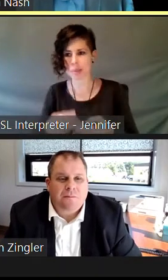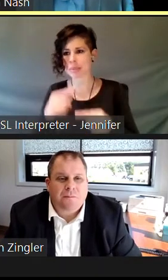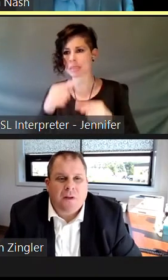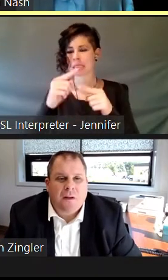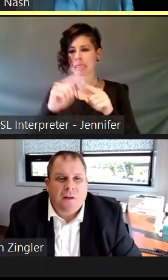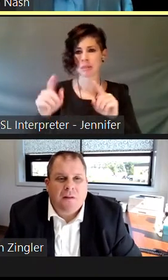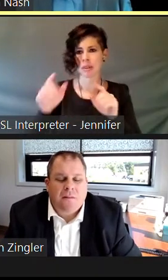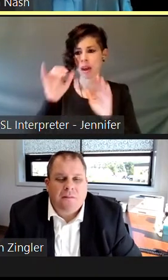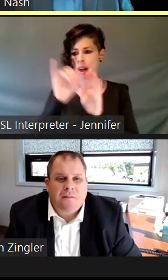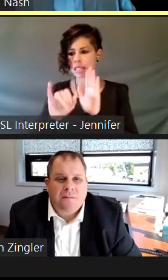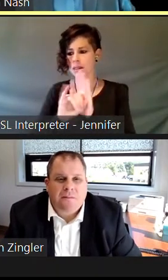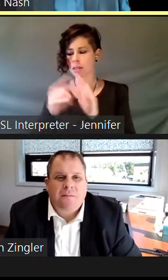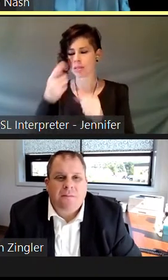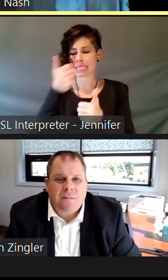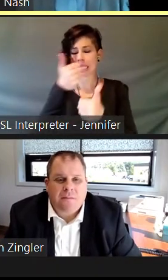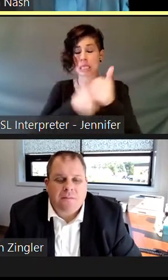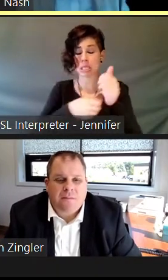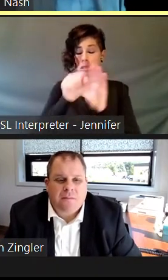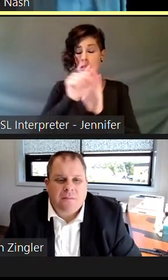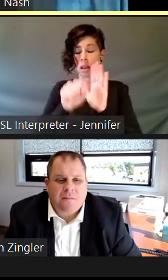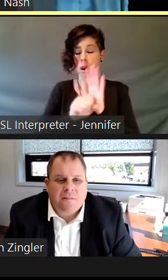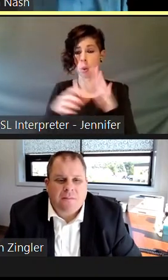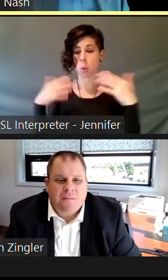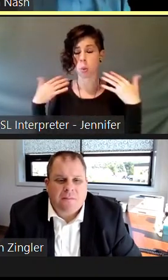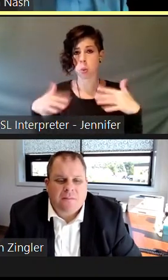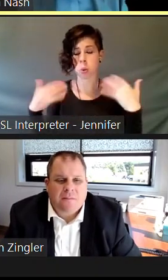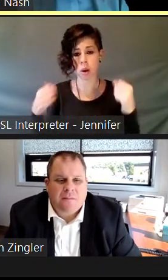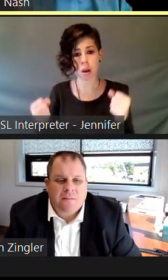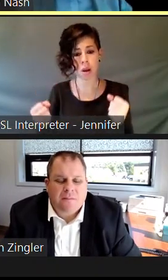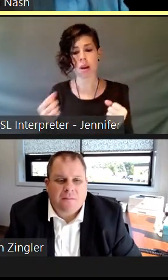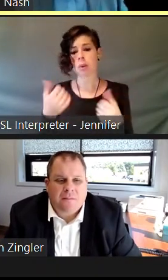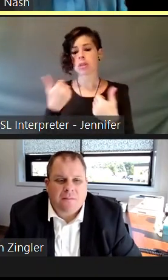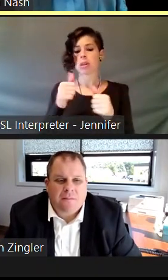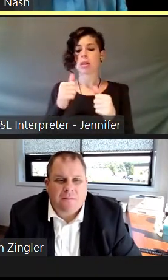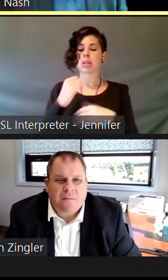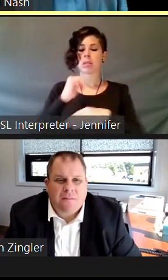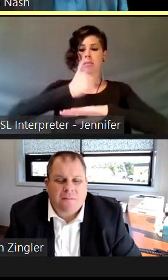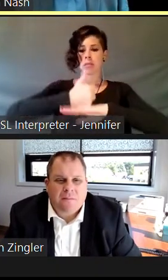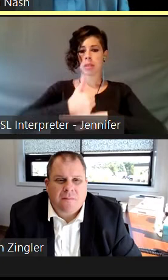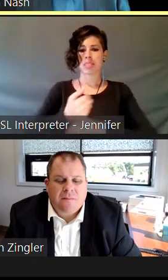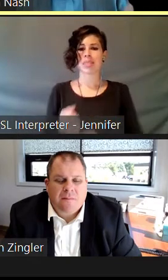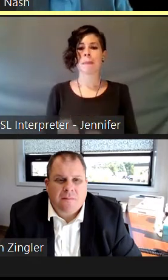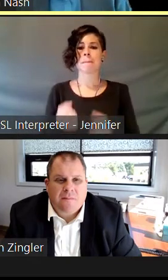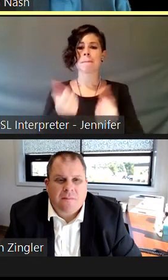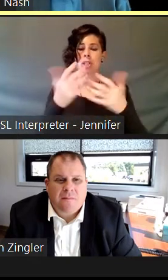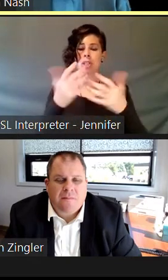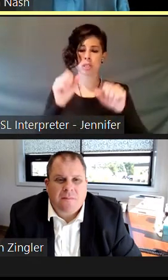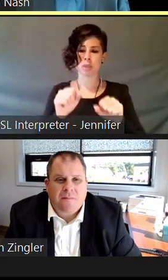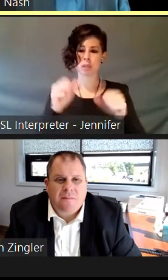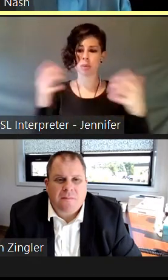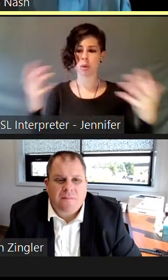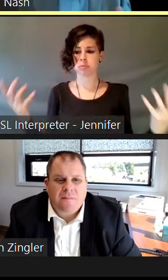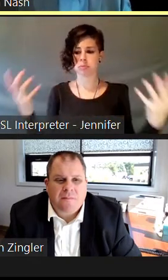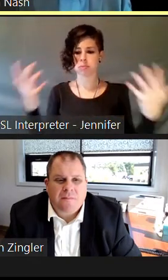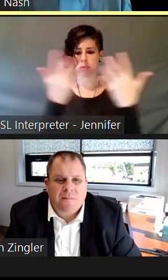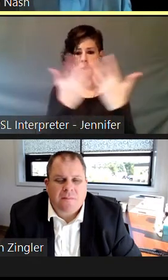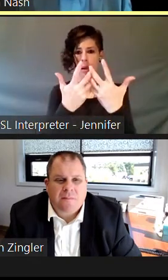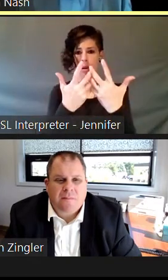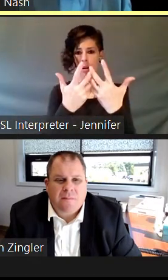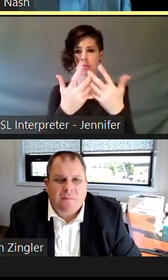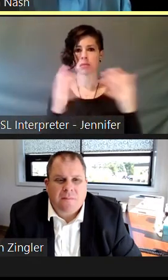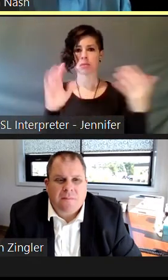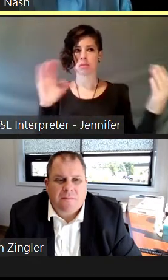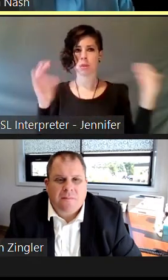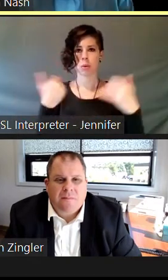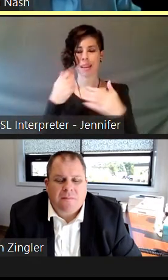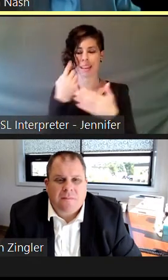every different state. And so we tried to create as much as possible an apples to apples conversion. So we were going out weekly and